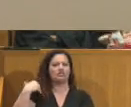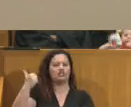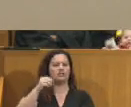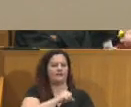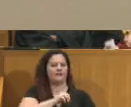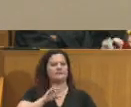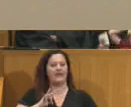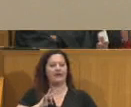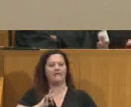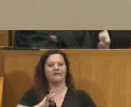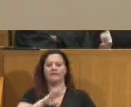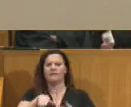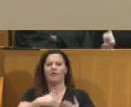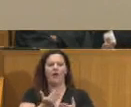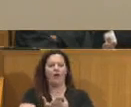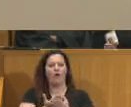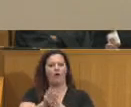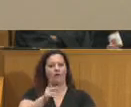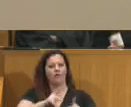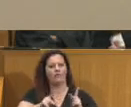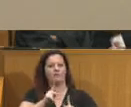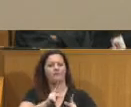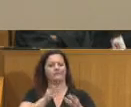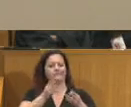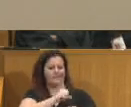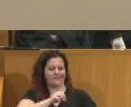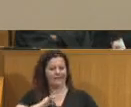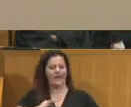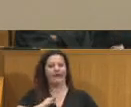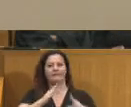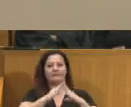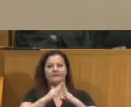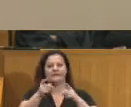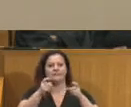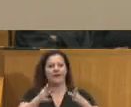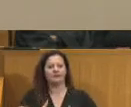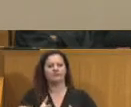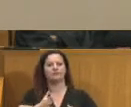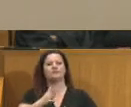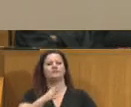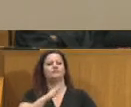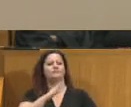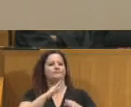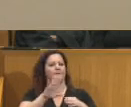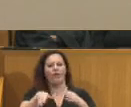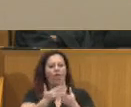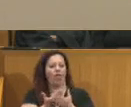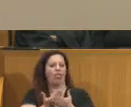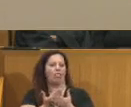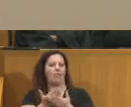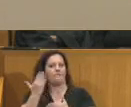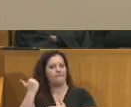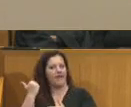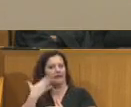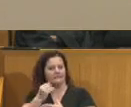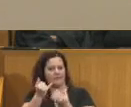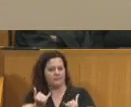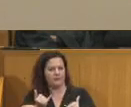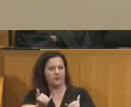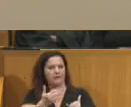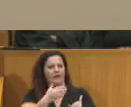residents of District 4, whom Greg has represented and served, starting in 2005 when